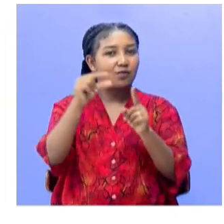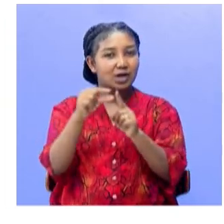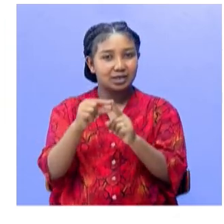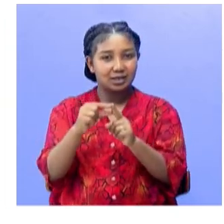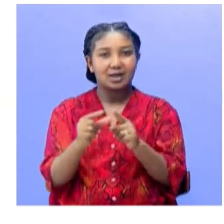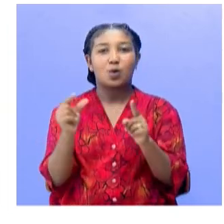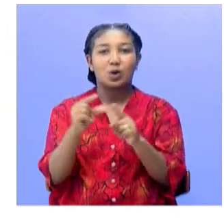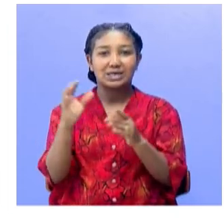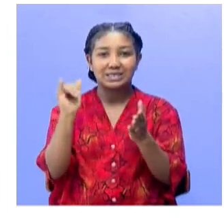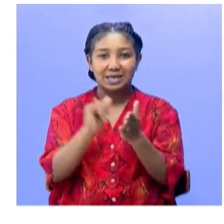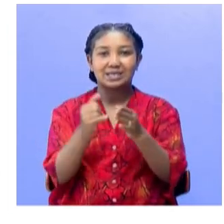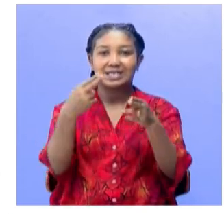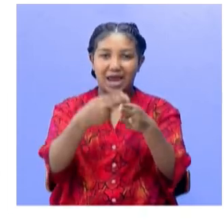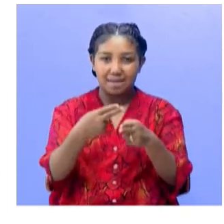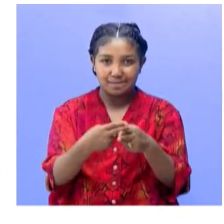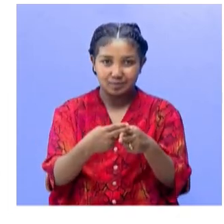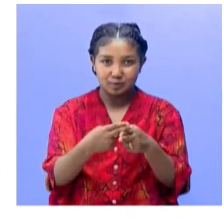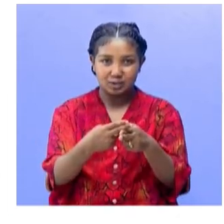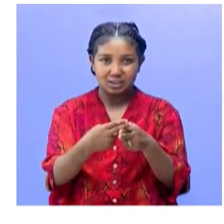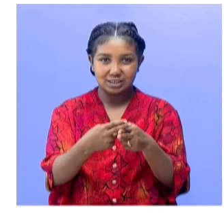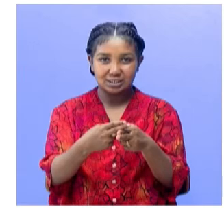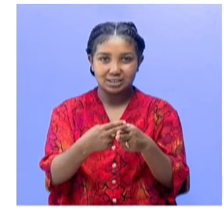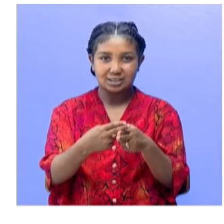word that names